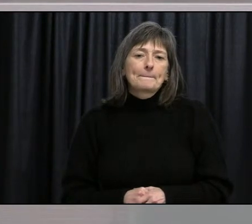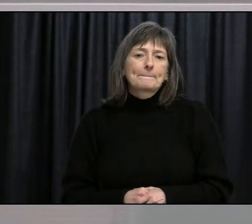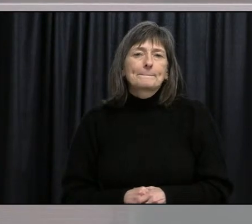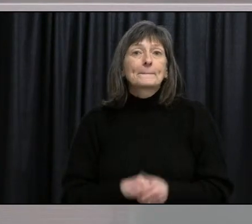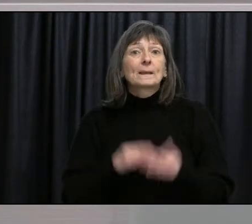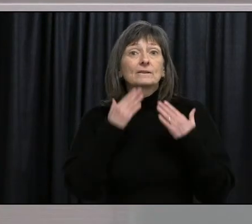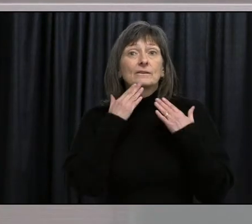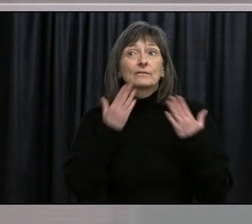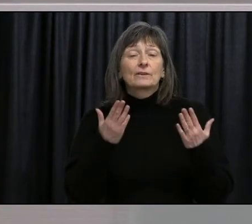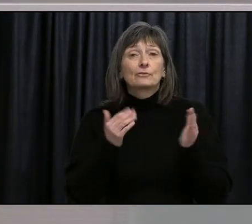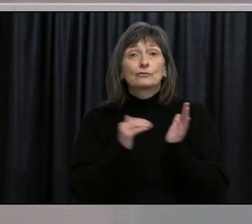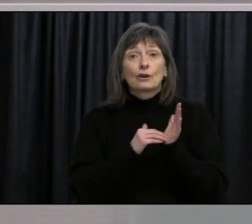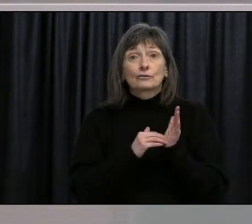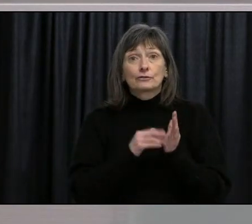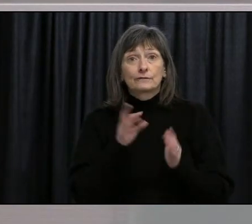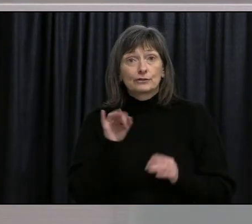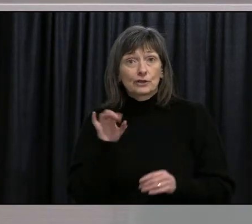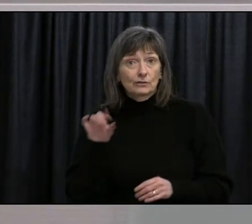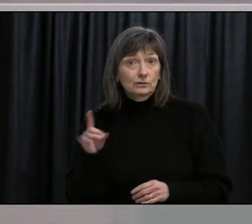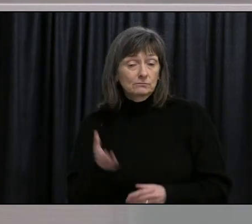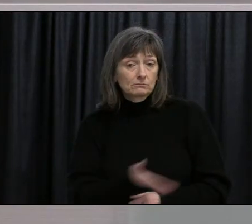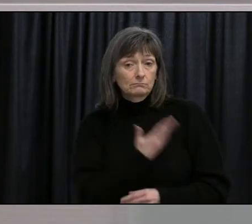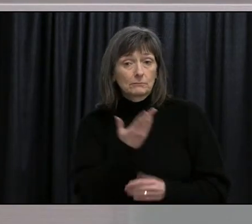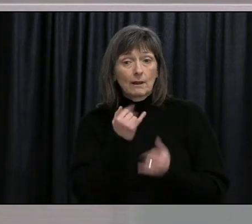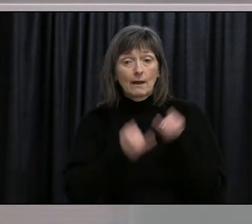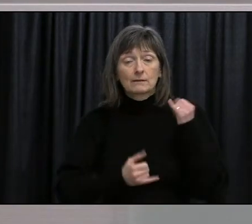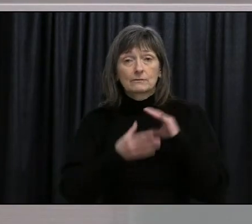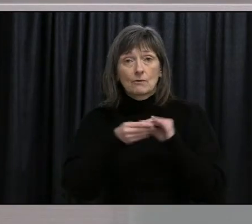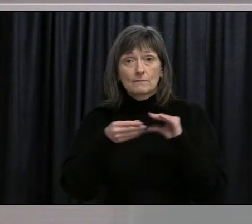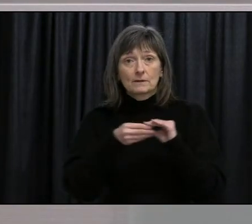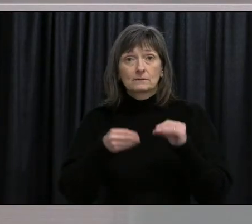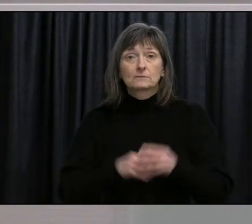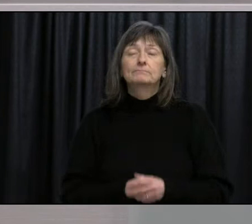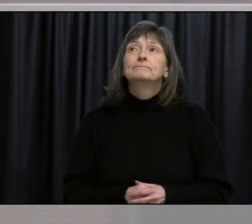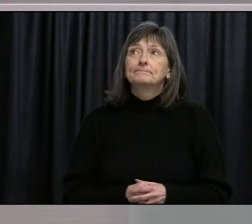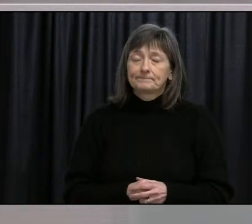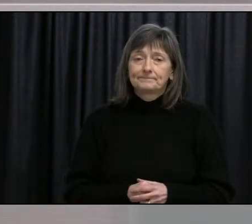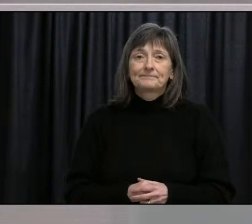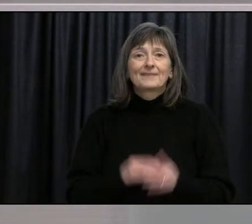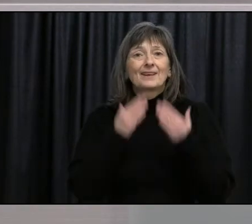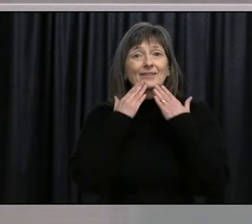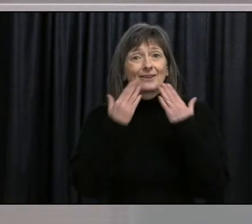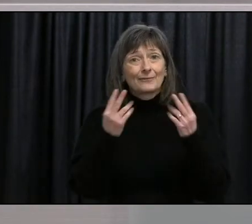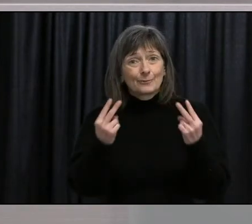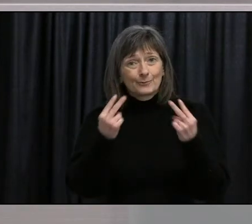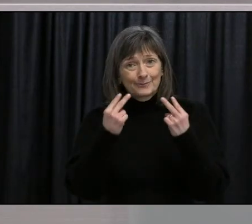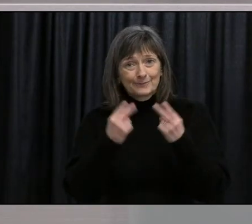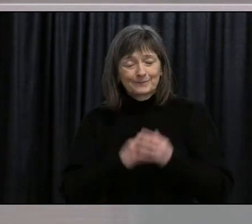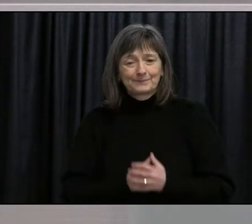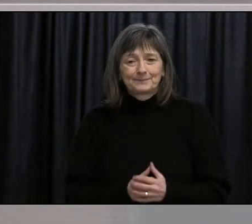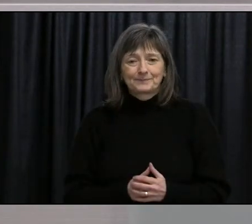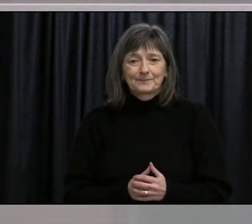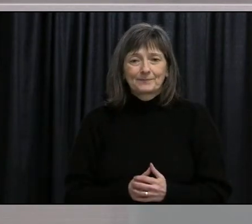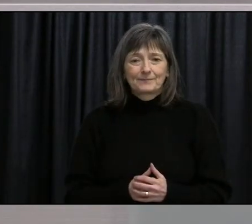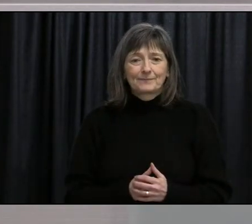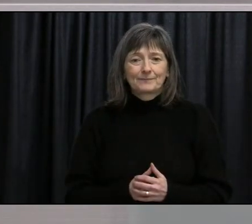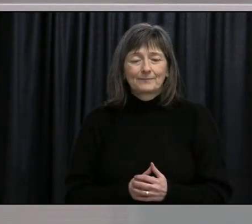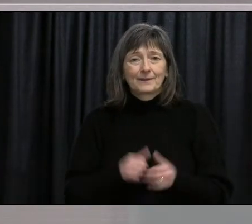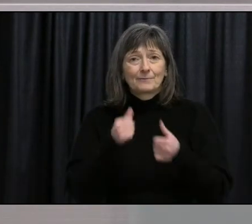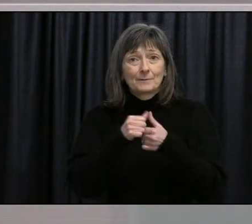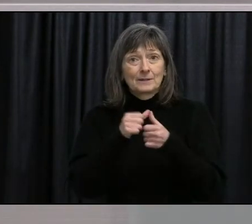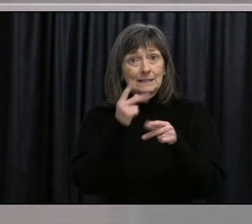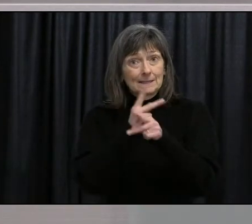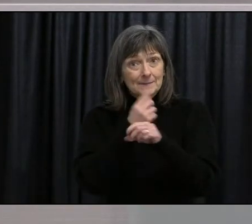Thank you, everyone. Dr. Fitzgerald, do you have any final comments for today? Thanks, Leslie. Thanks, everyone, for joining us. And just remember to